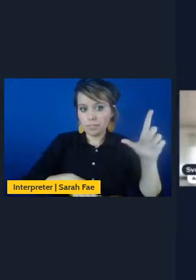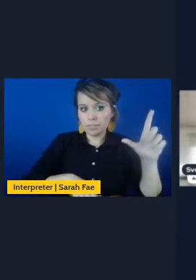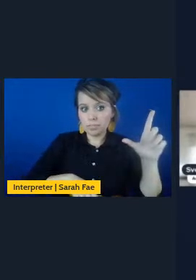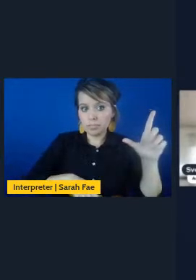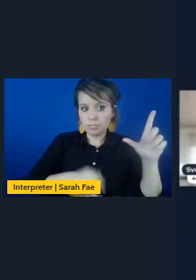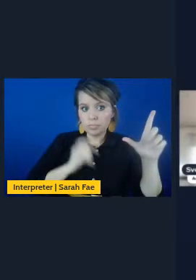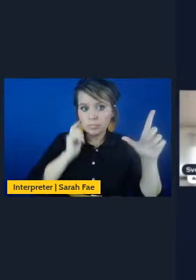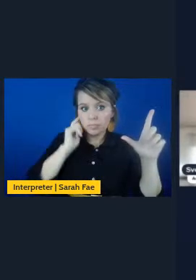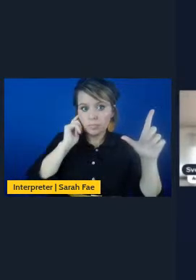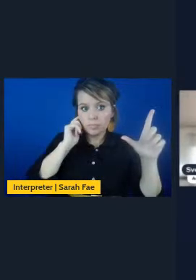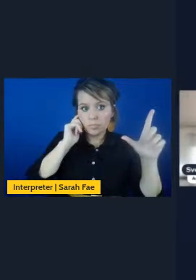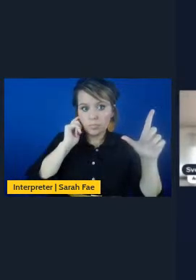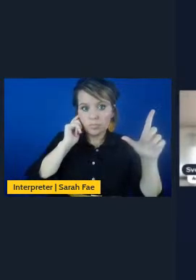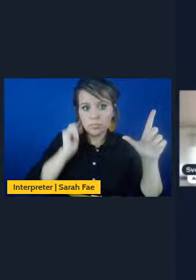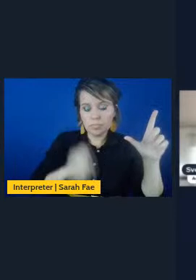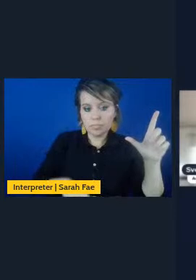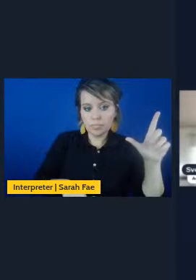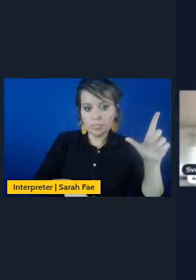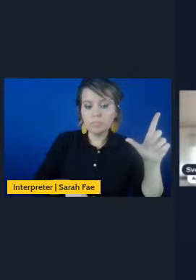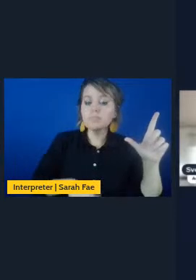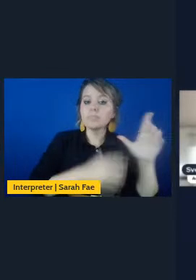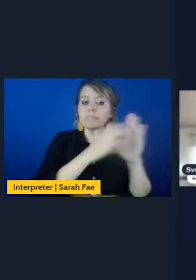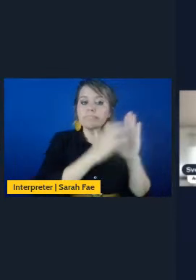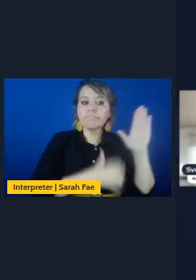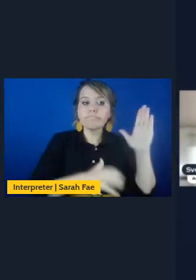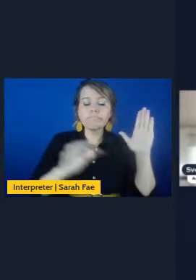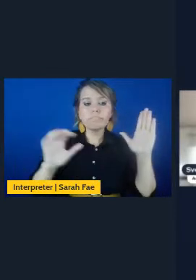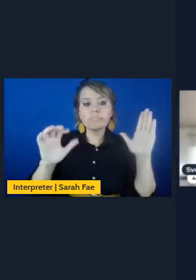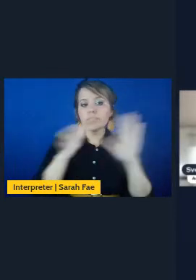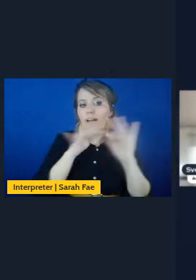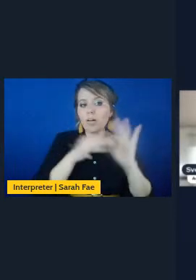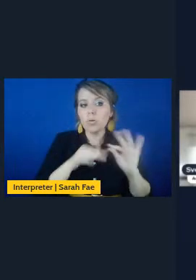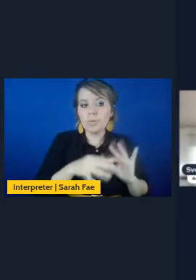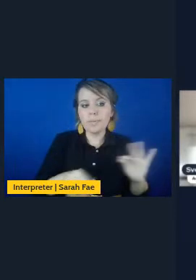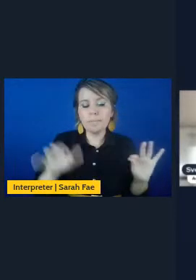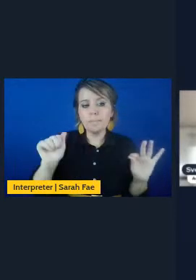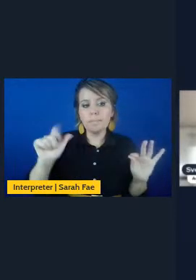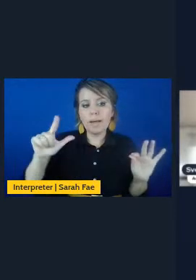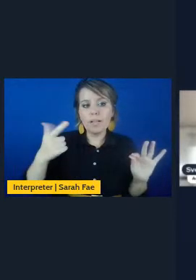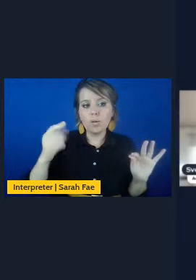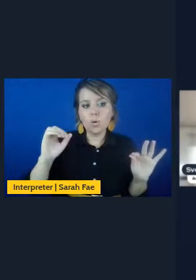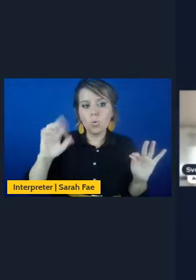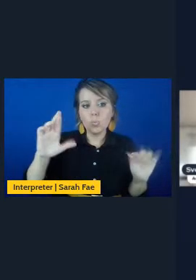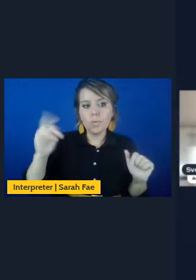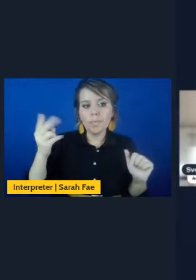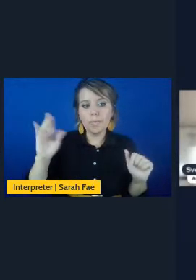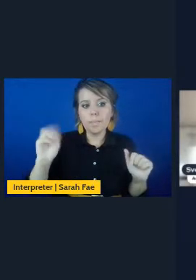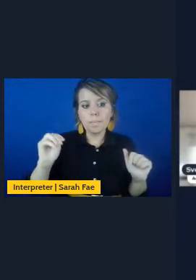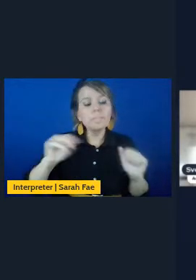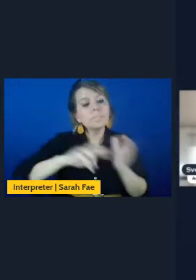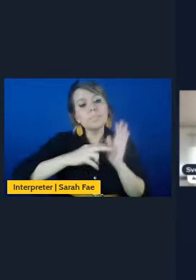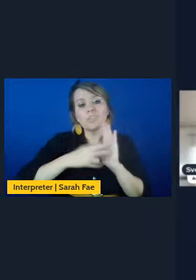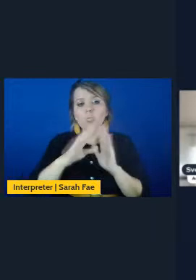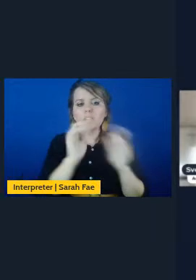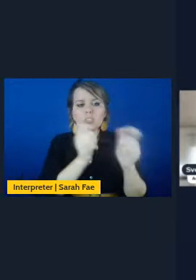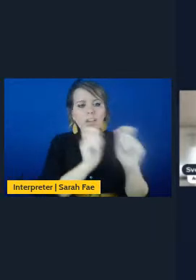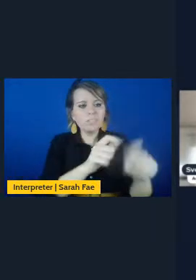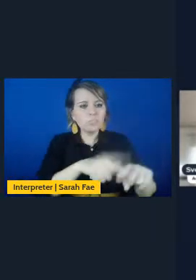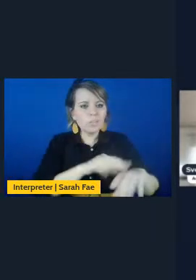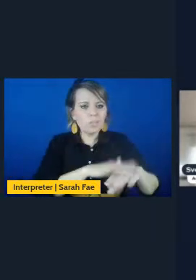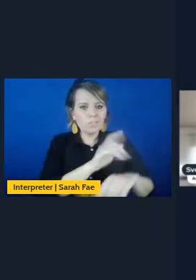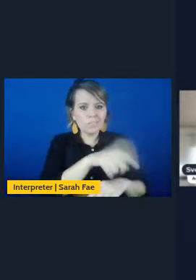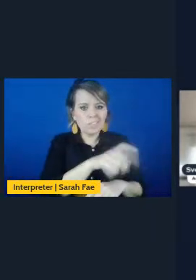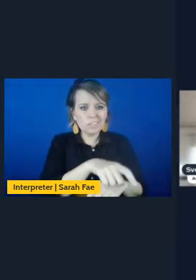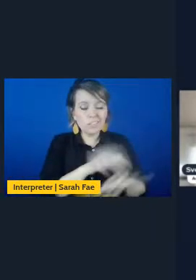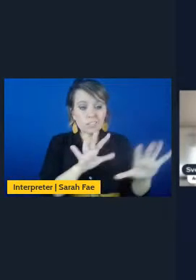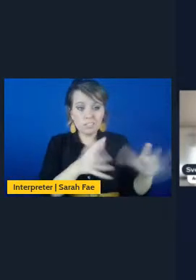integ-test alpha module. It's an alpha module, meaning that it's still subject to change. And this module has a construct which